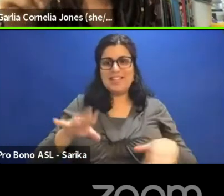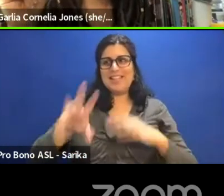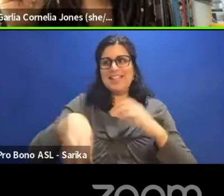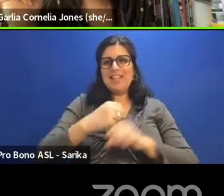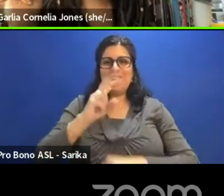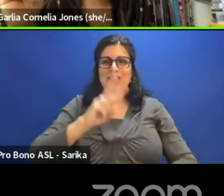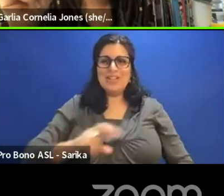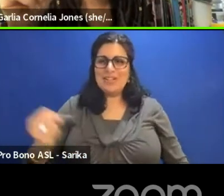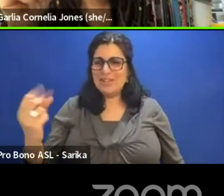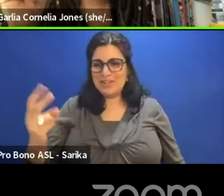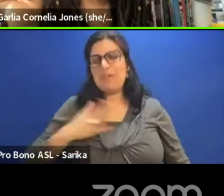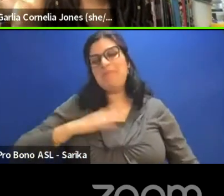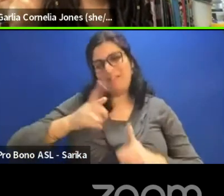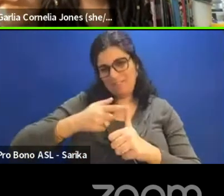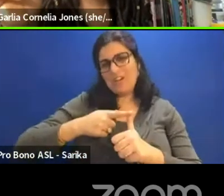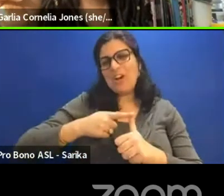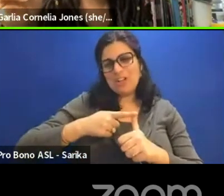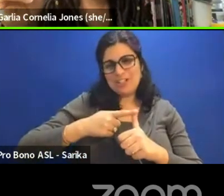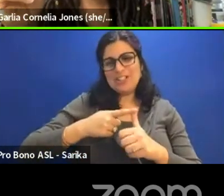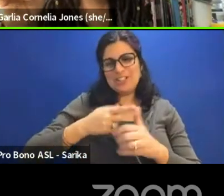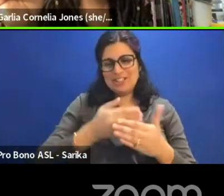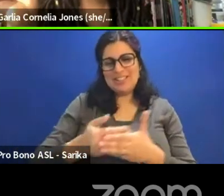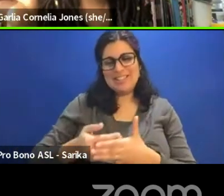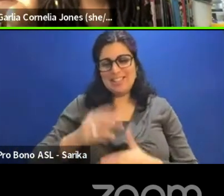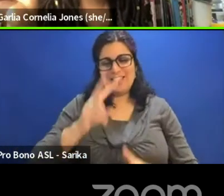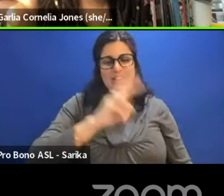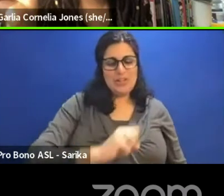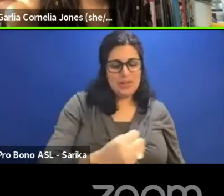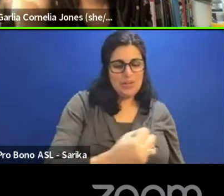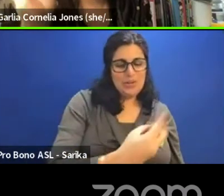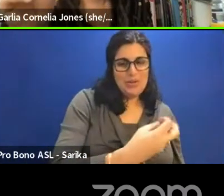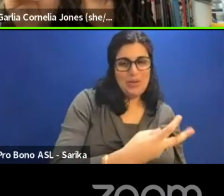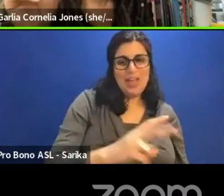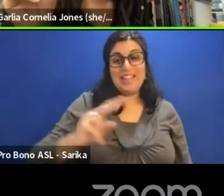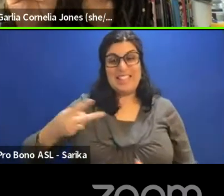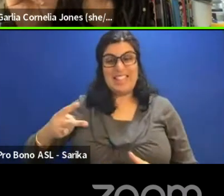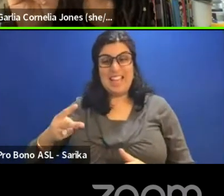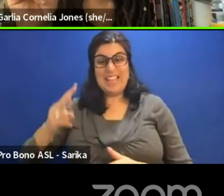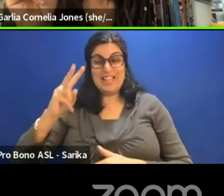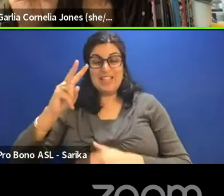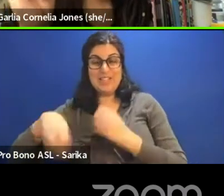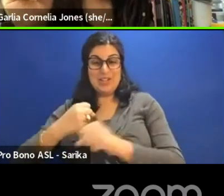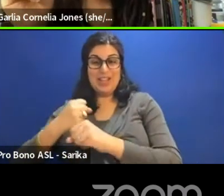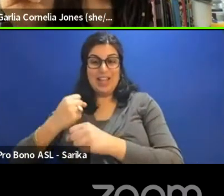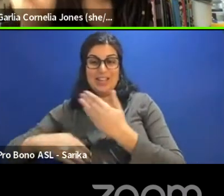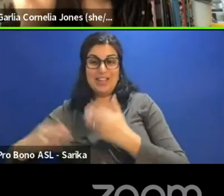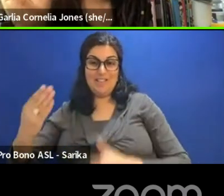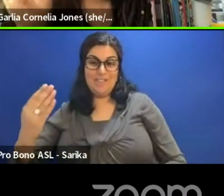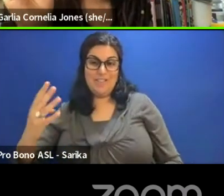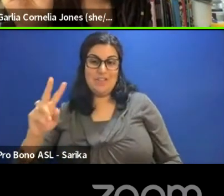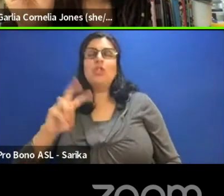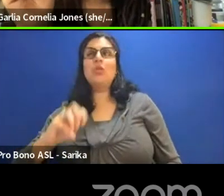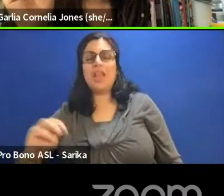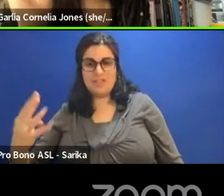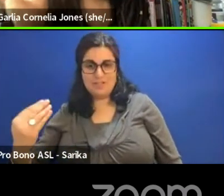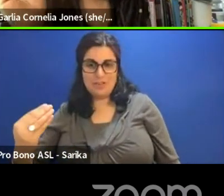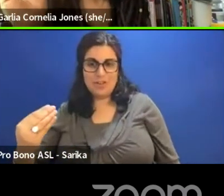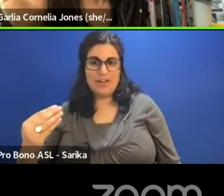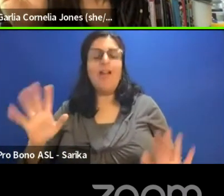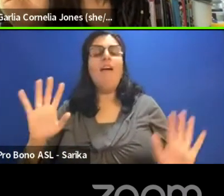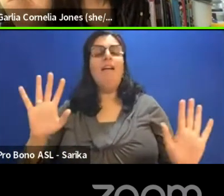2012, my first child in 2012 and my second 2014 on the sidewalk, very proud of